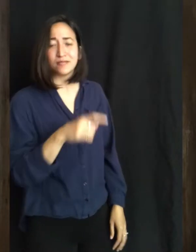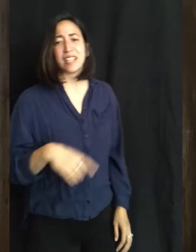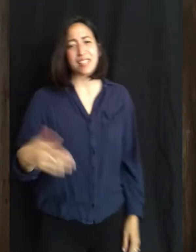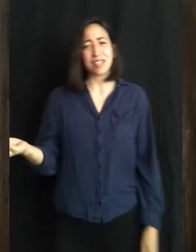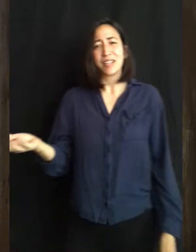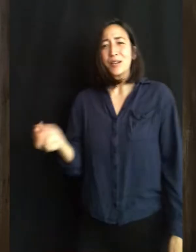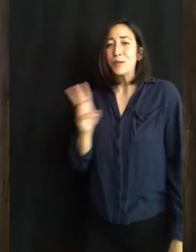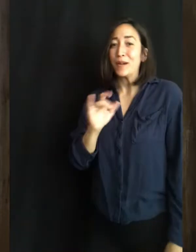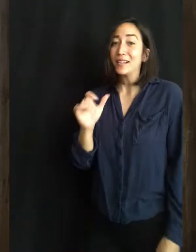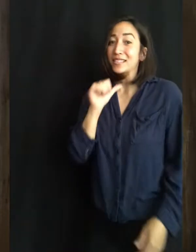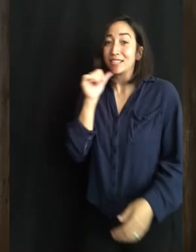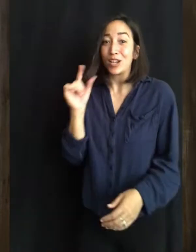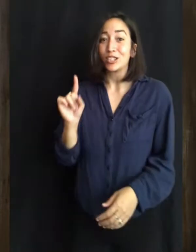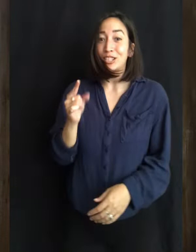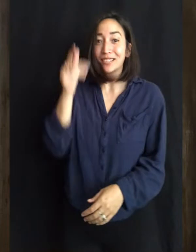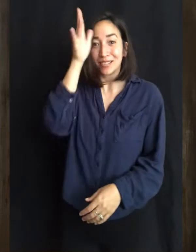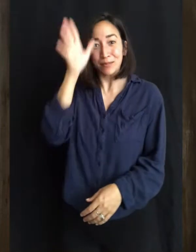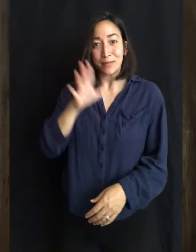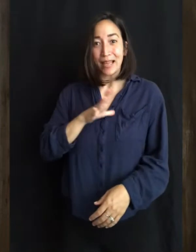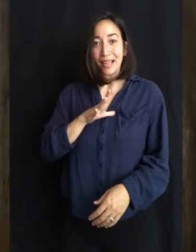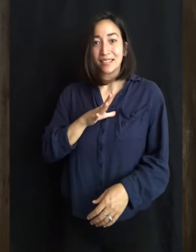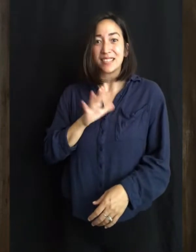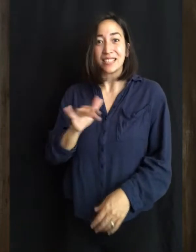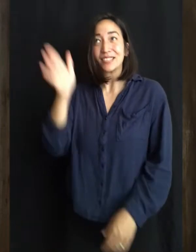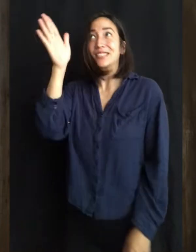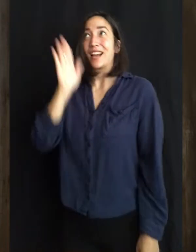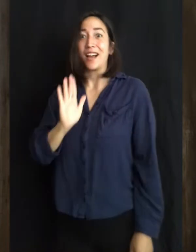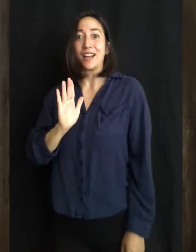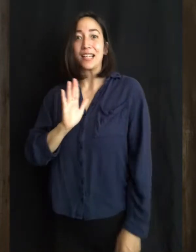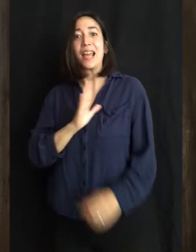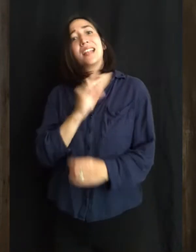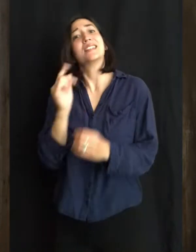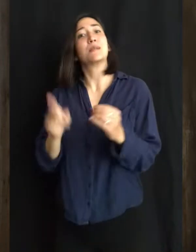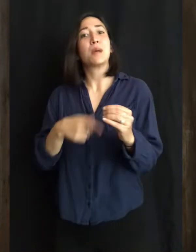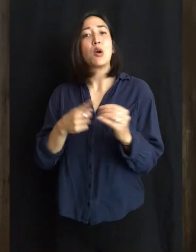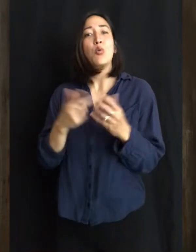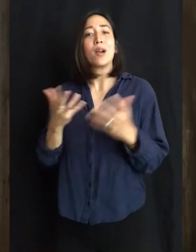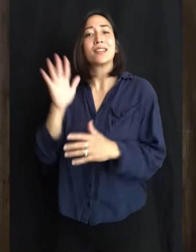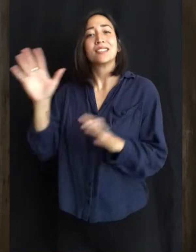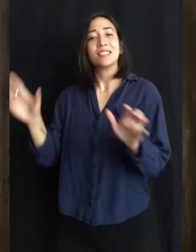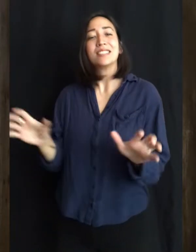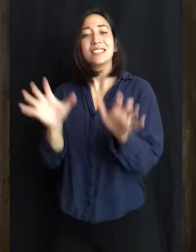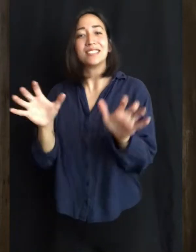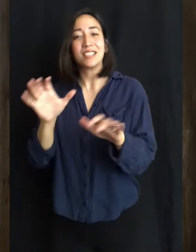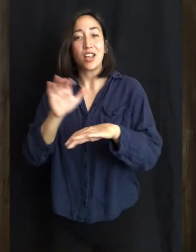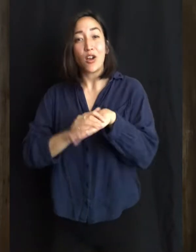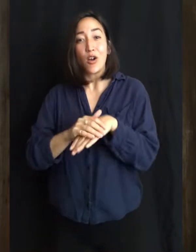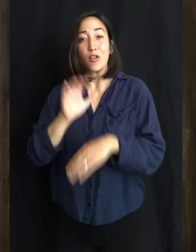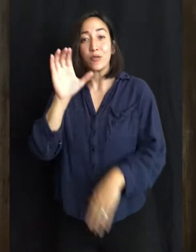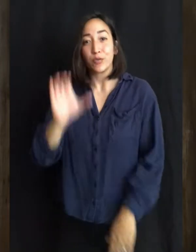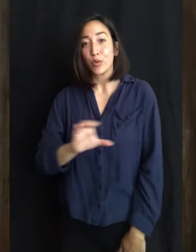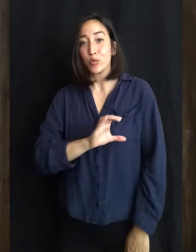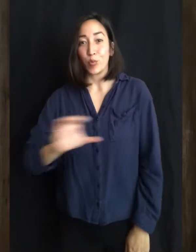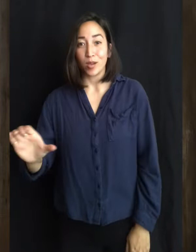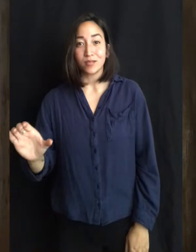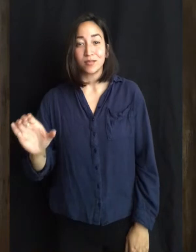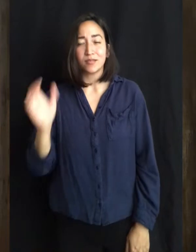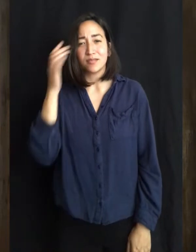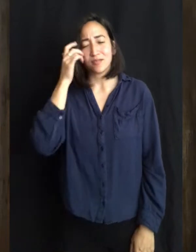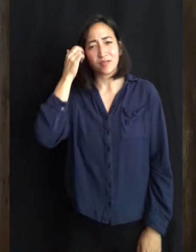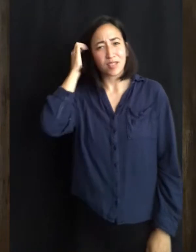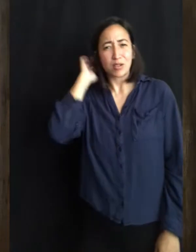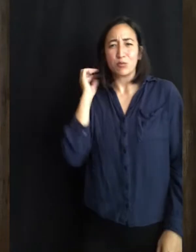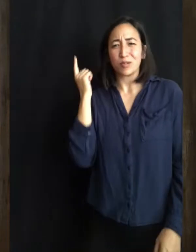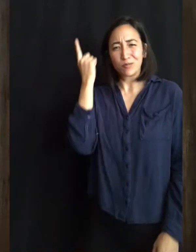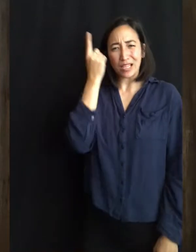man, he is God, and it's about what he did on the cross. And why the cross? Why did it need to be done that